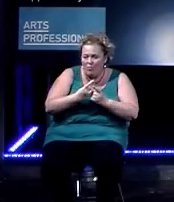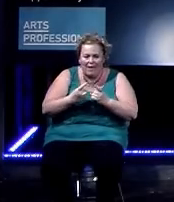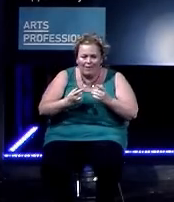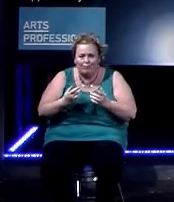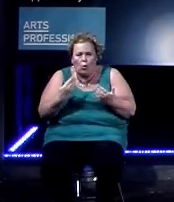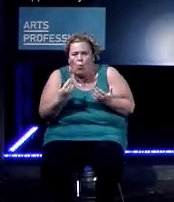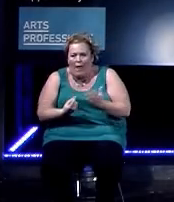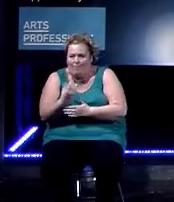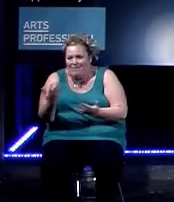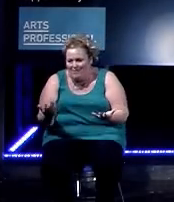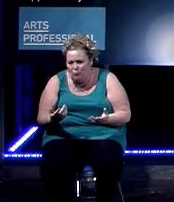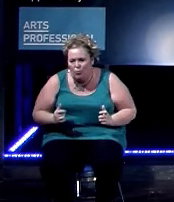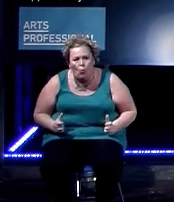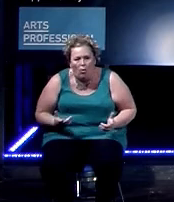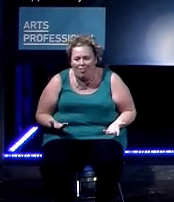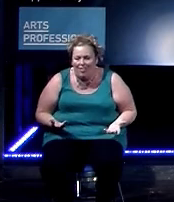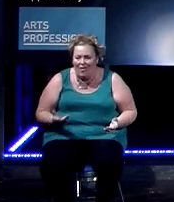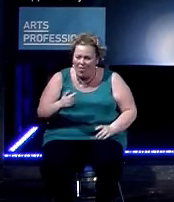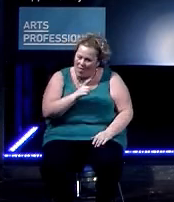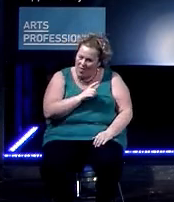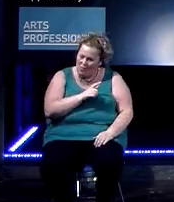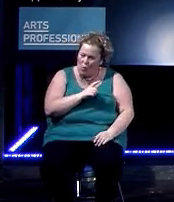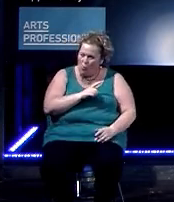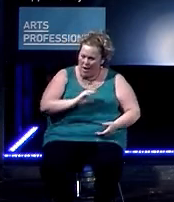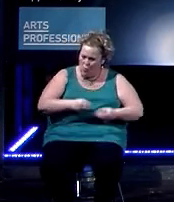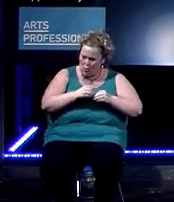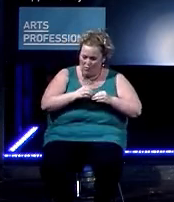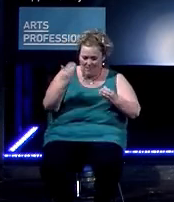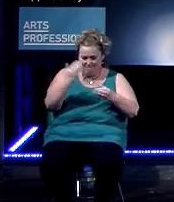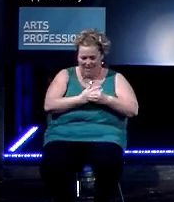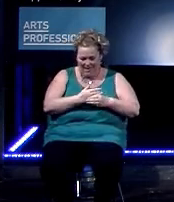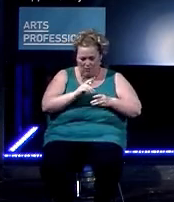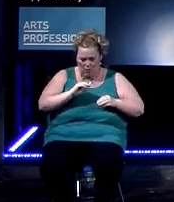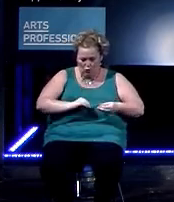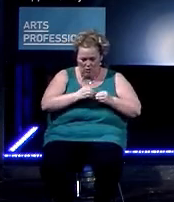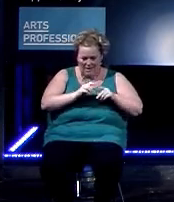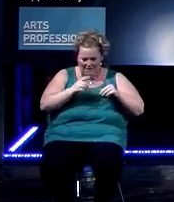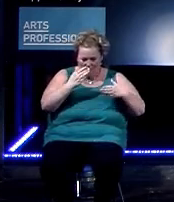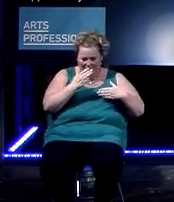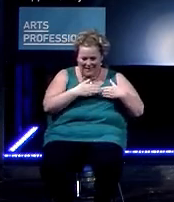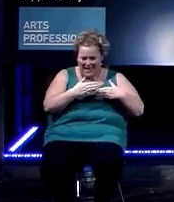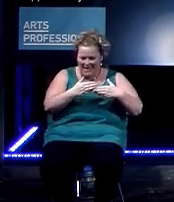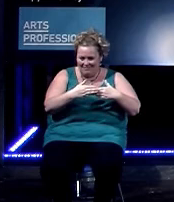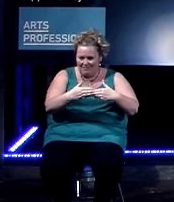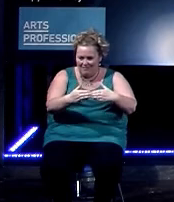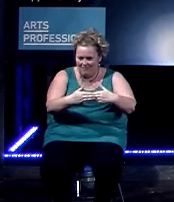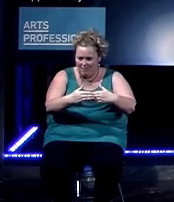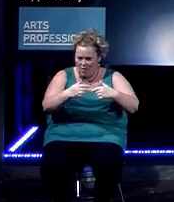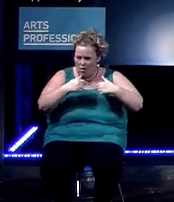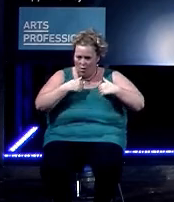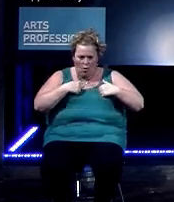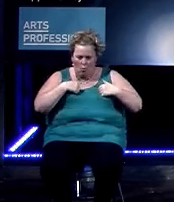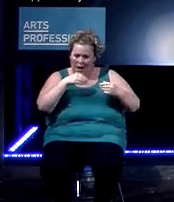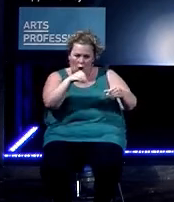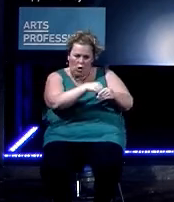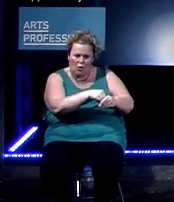happens. So the reason we're building all these different types of gates into the file is, again, we're not a content company, we're a